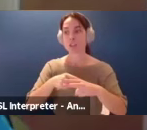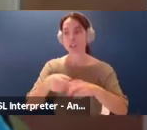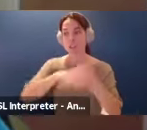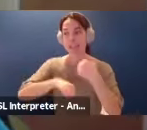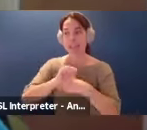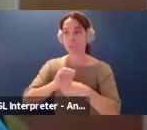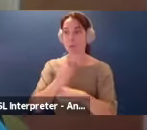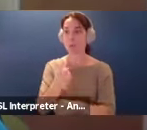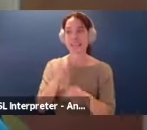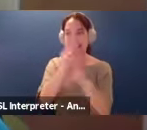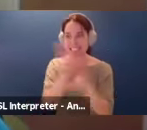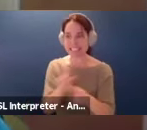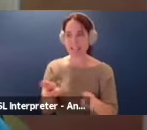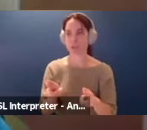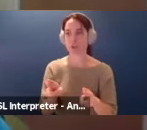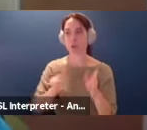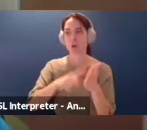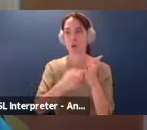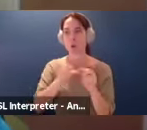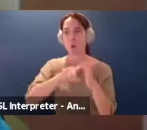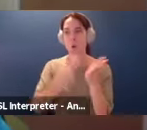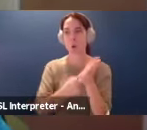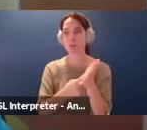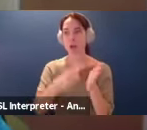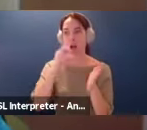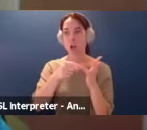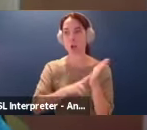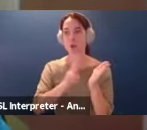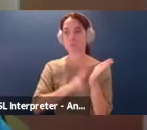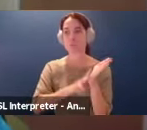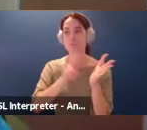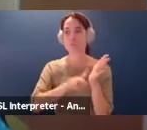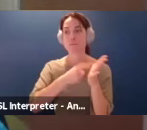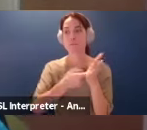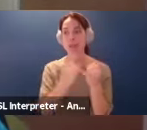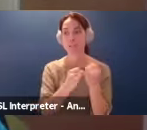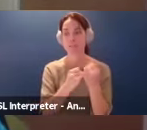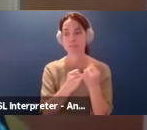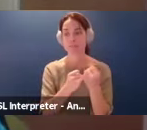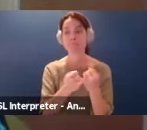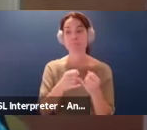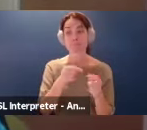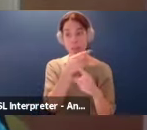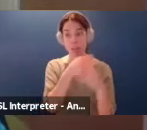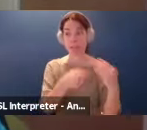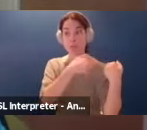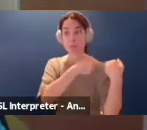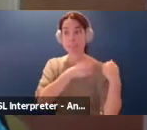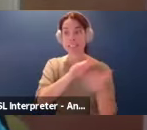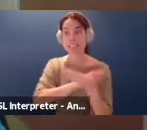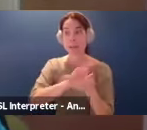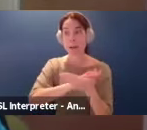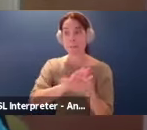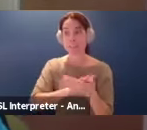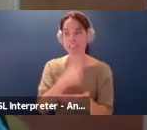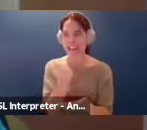again in glasgow parami is enjoying involvement in various social action projects over to